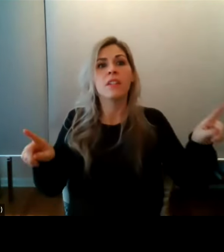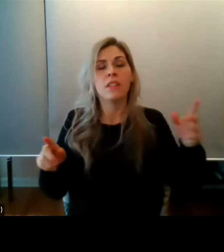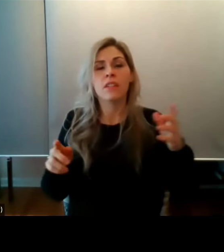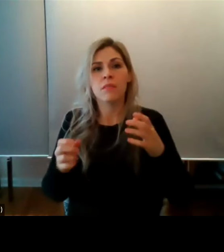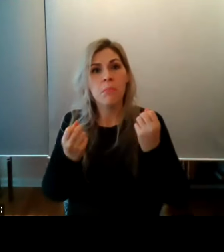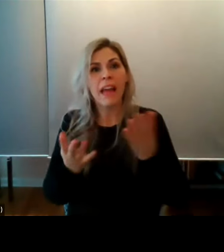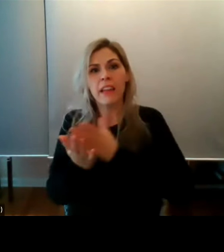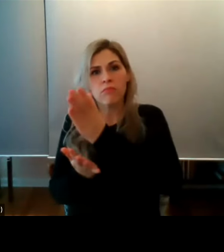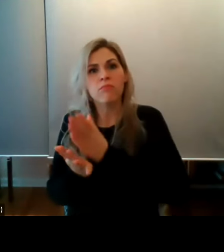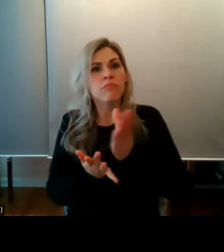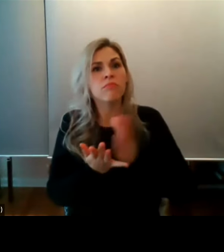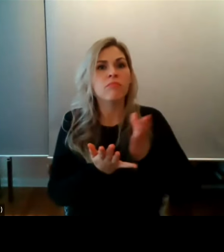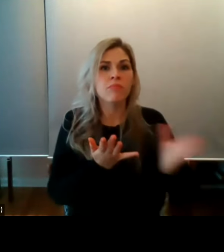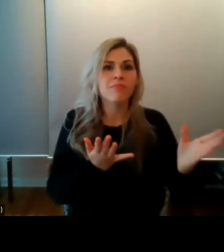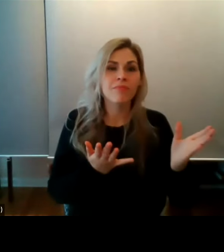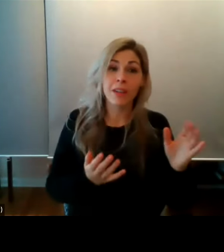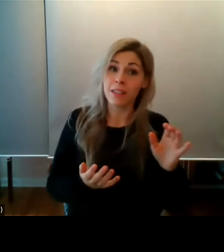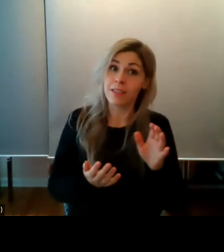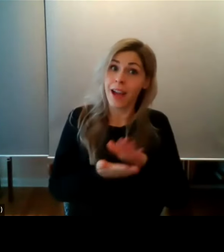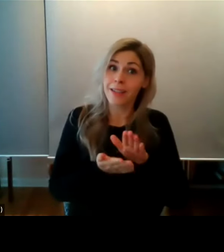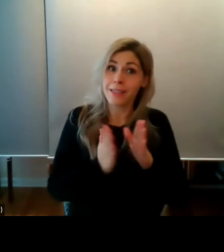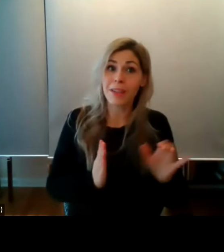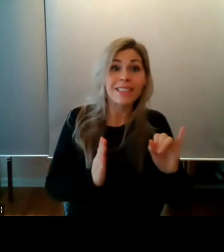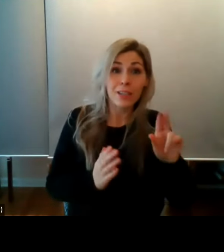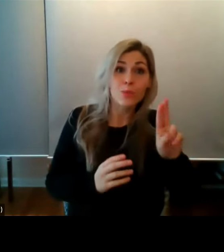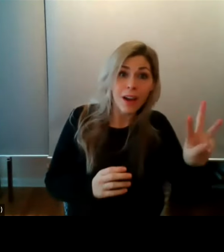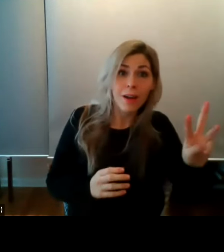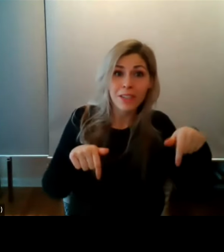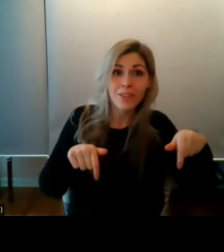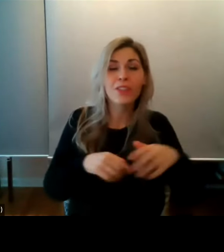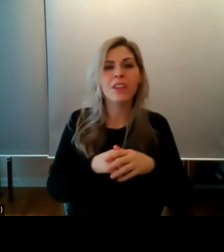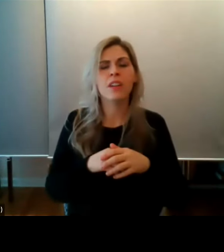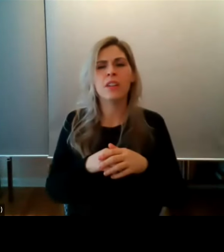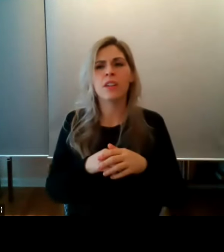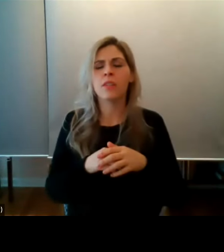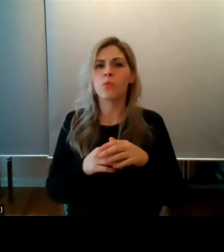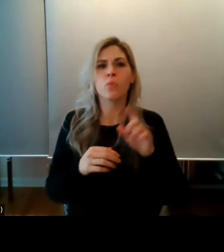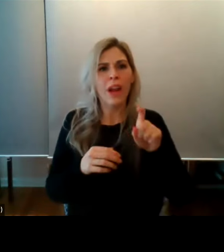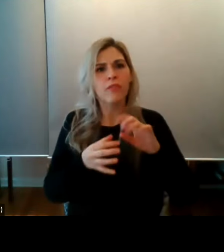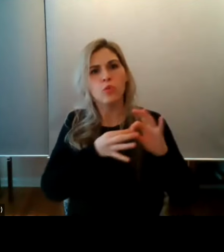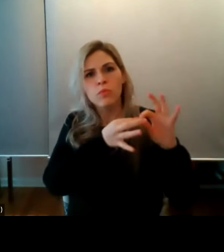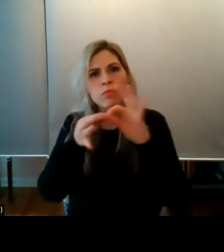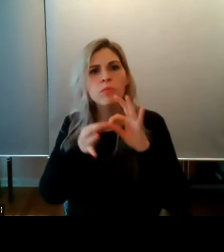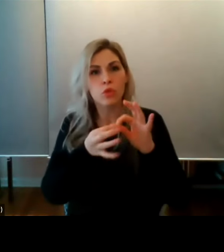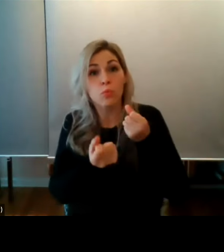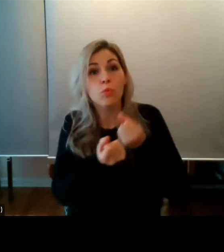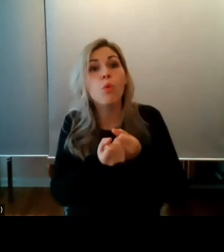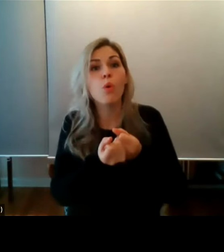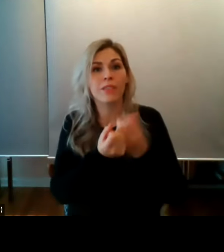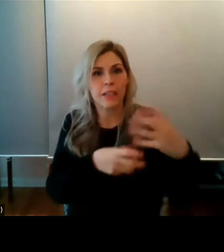academicians like your university here, to promote inclusive education. We have to recognize